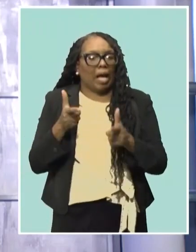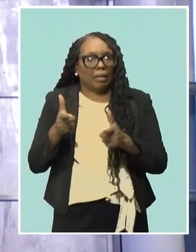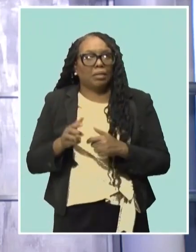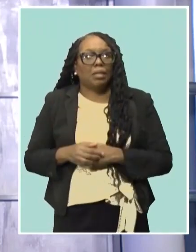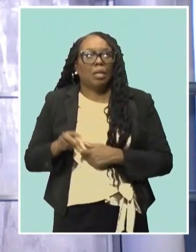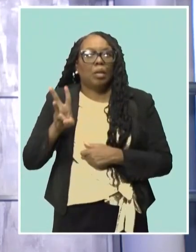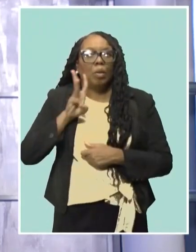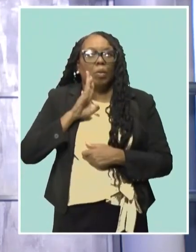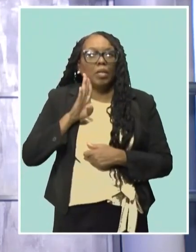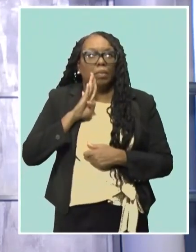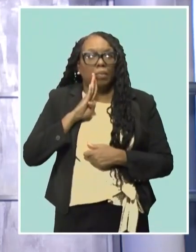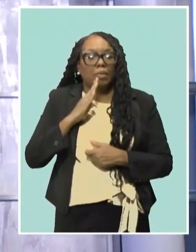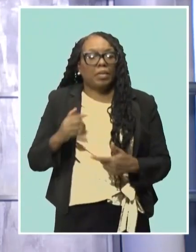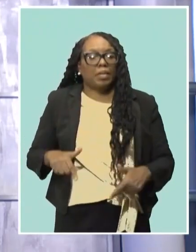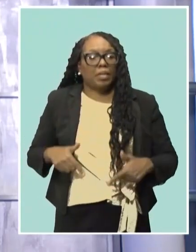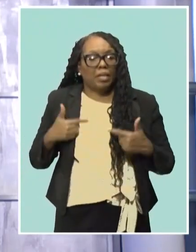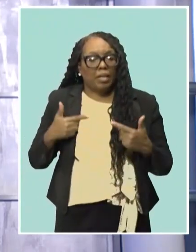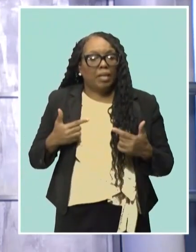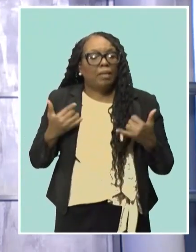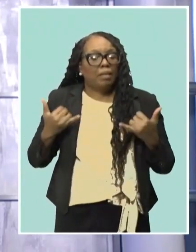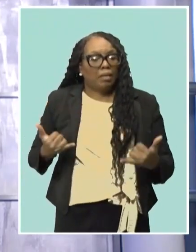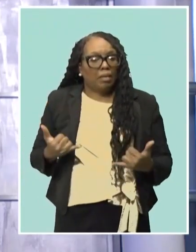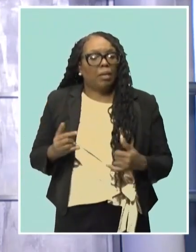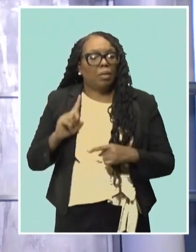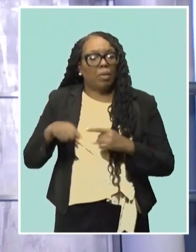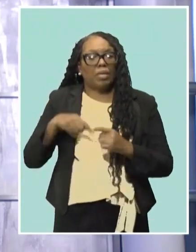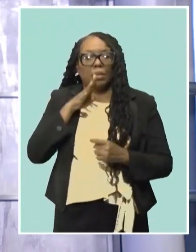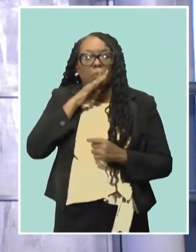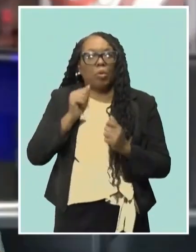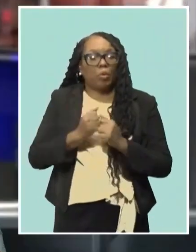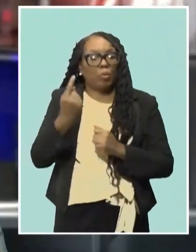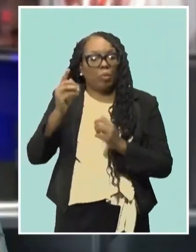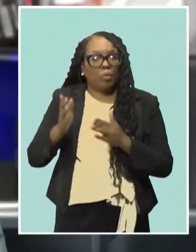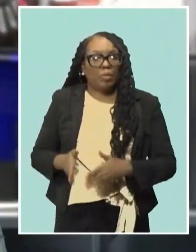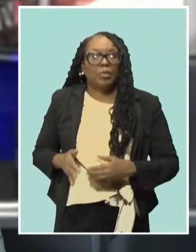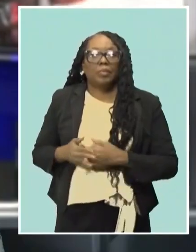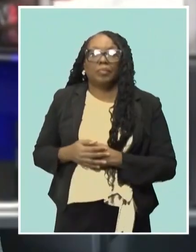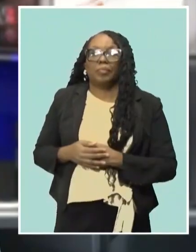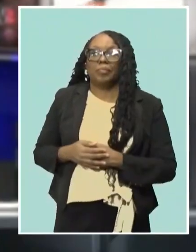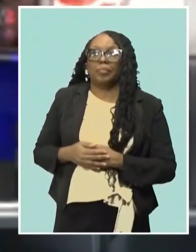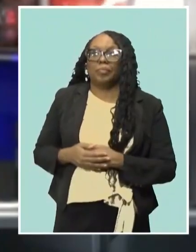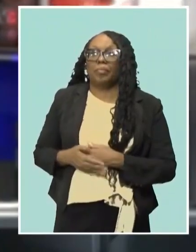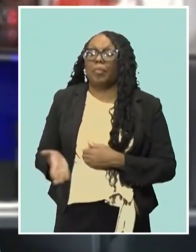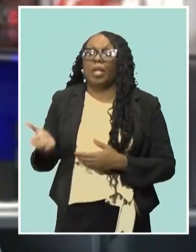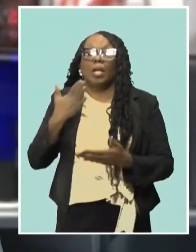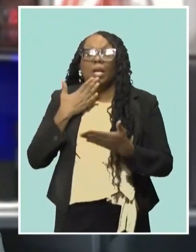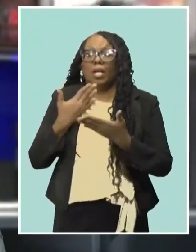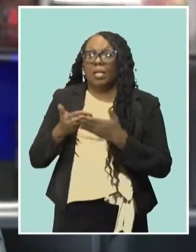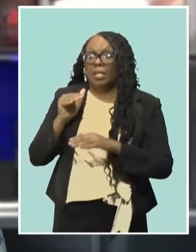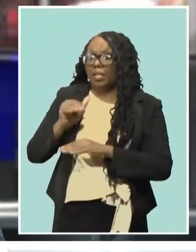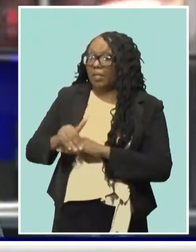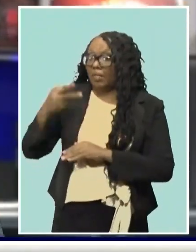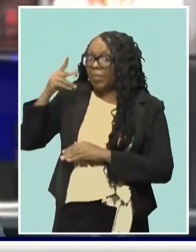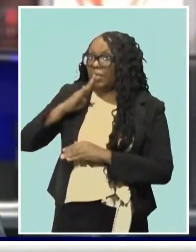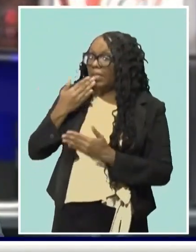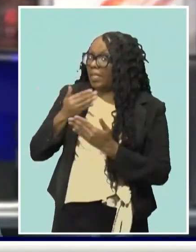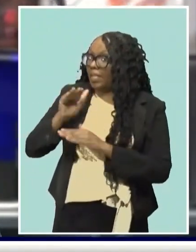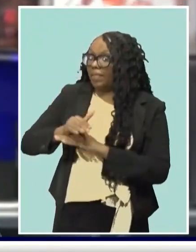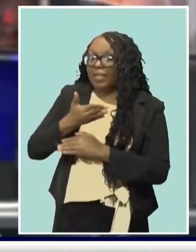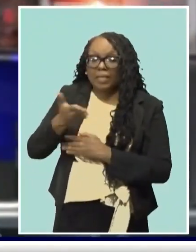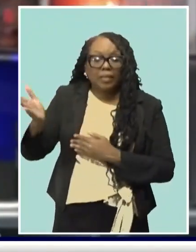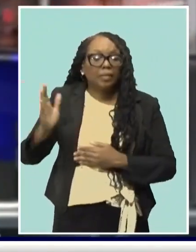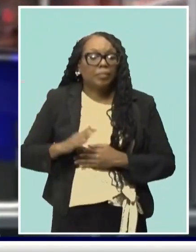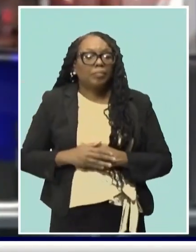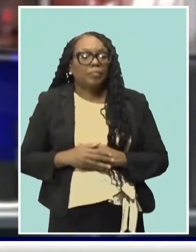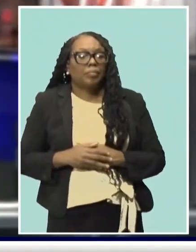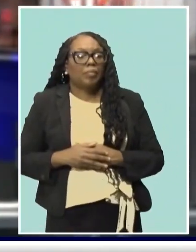now after having spoken with one victim. Wendy? Well, good evening to you, Pearson. Good evening to our viewers. Now,